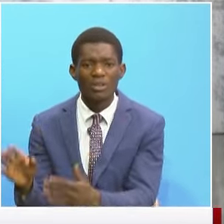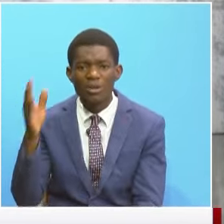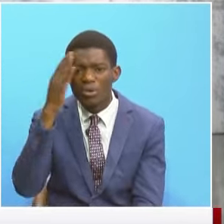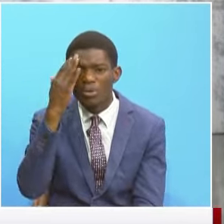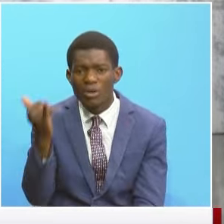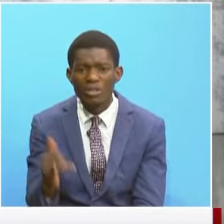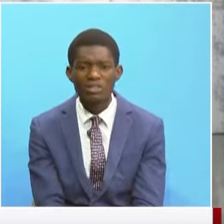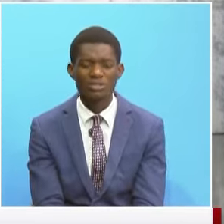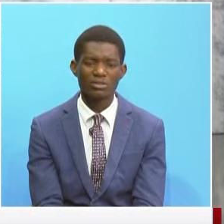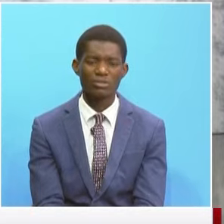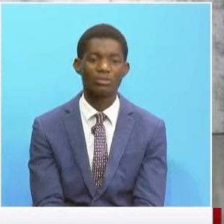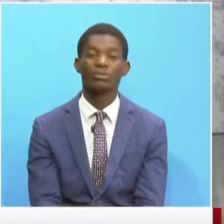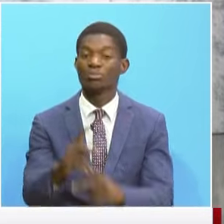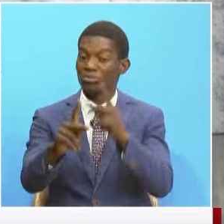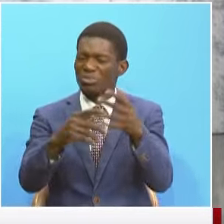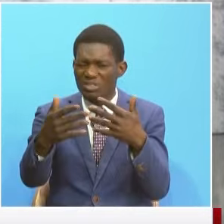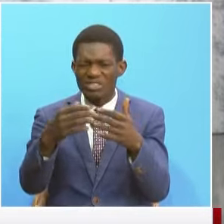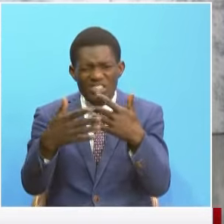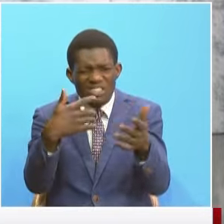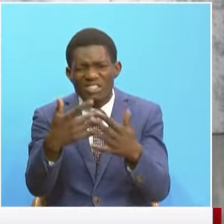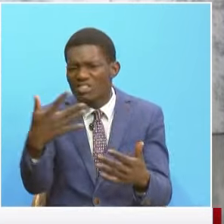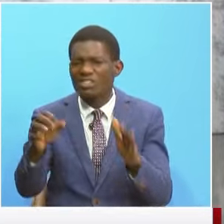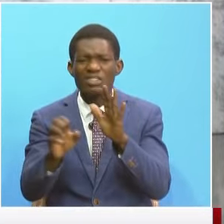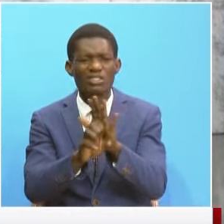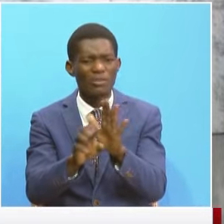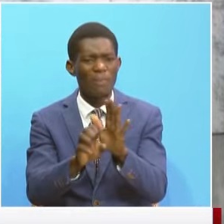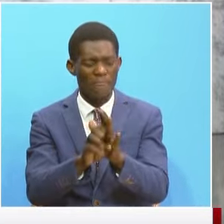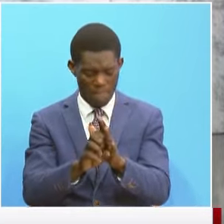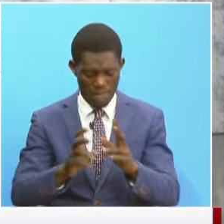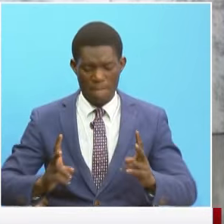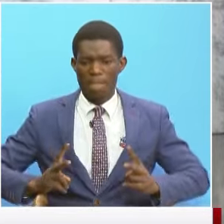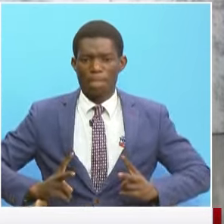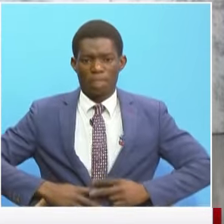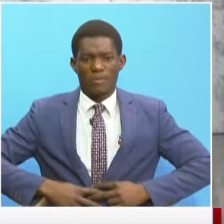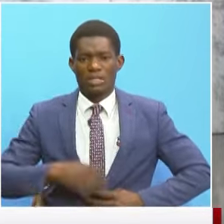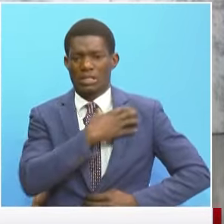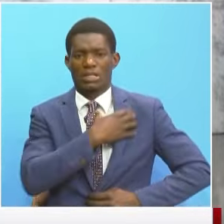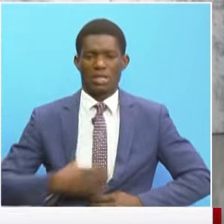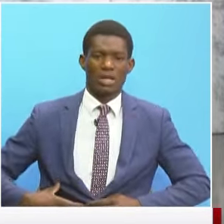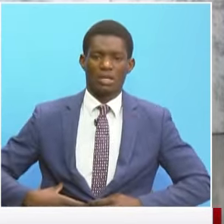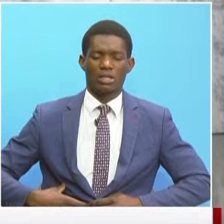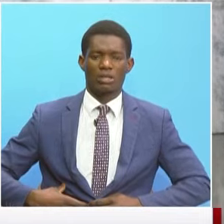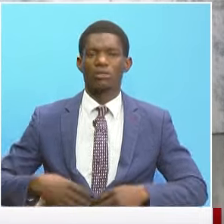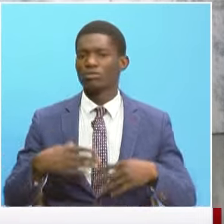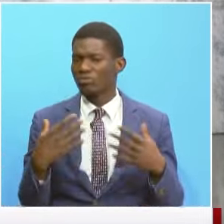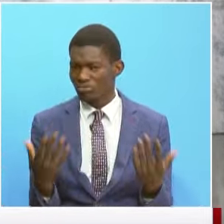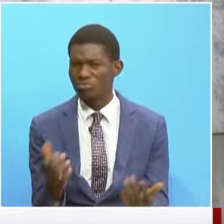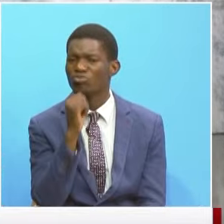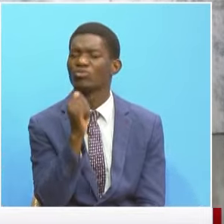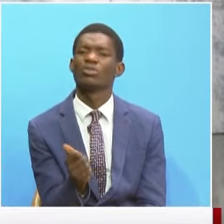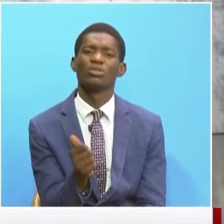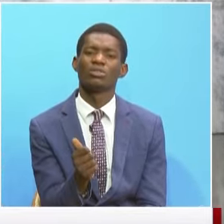Simple things like wearing seatbelts, simple things like strapping their kids in when they leave home or they leave wherever they've gone